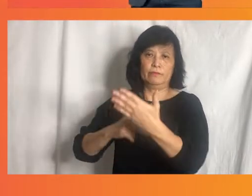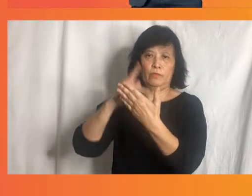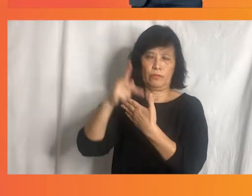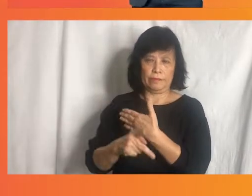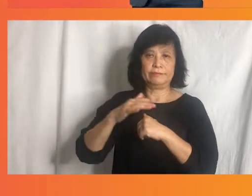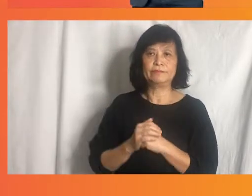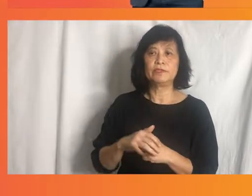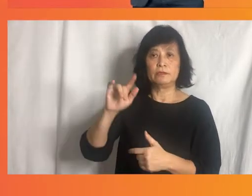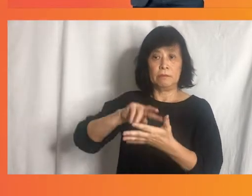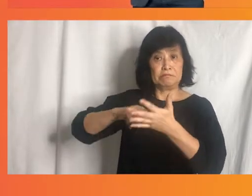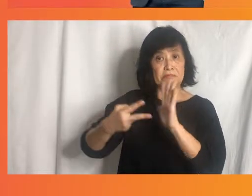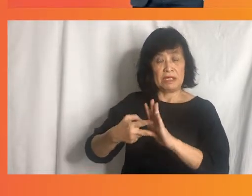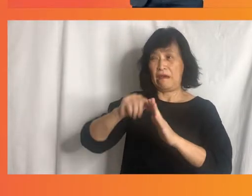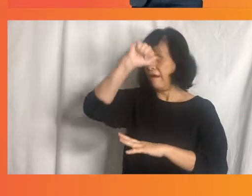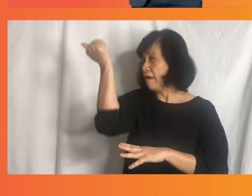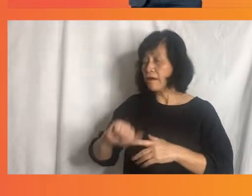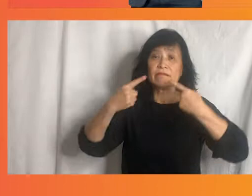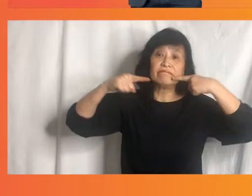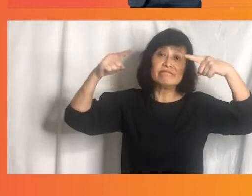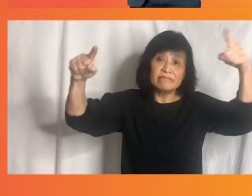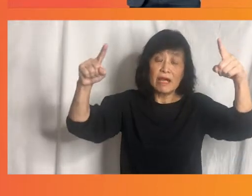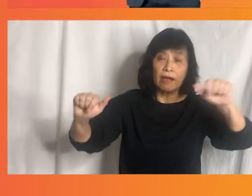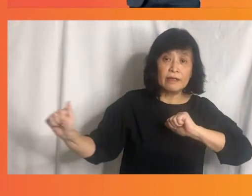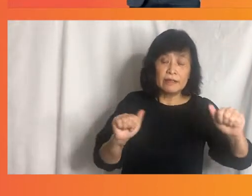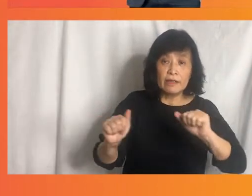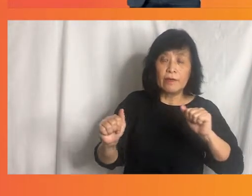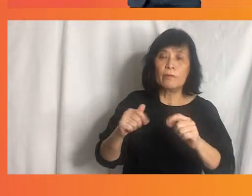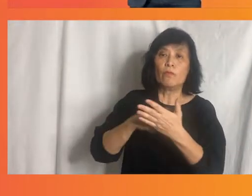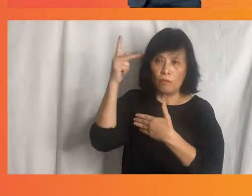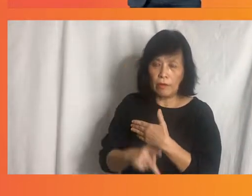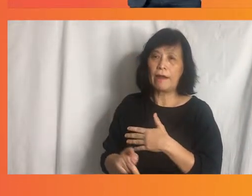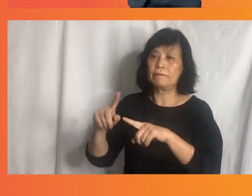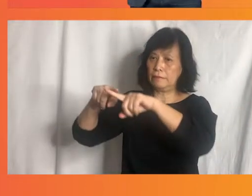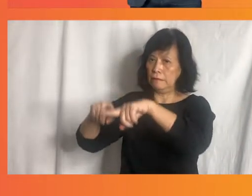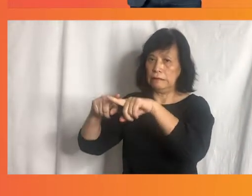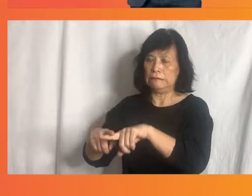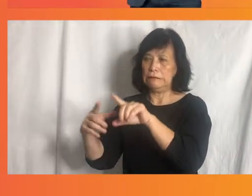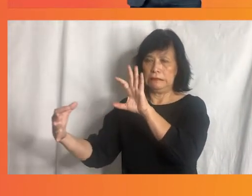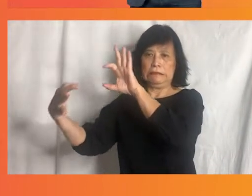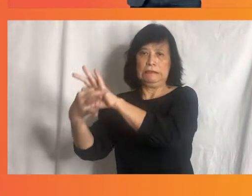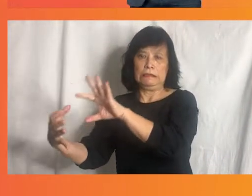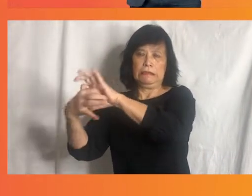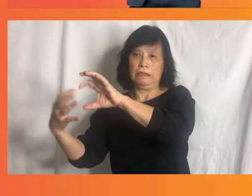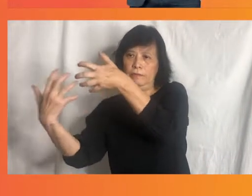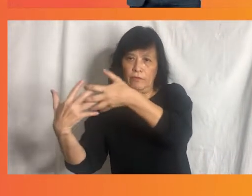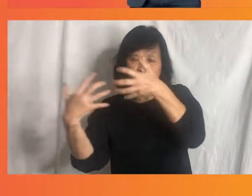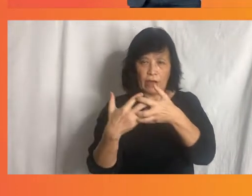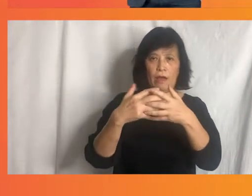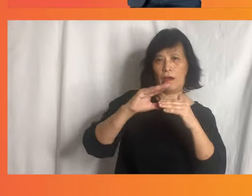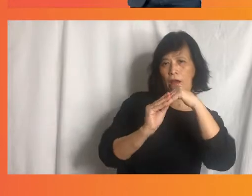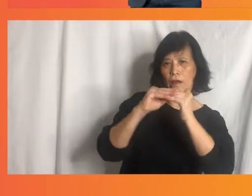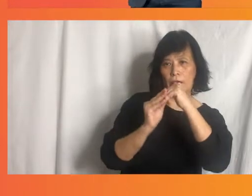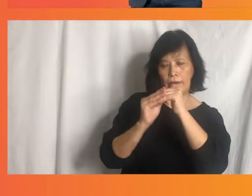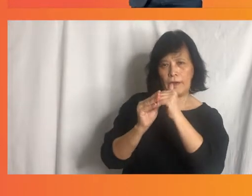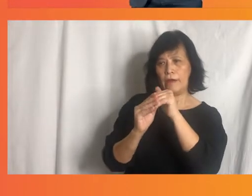Therefore, the success for any exercise programs hinges on the ability to adapt teaching methods, modify activities to include children